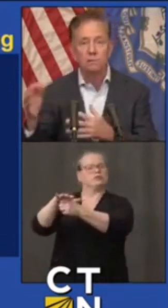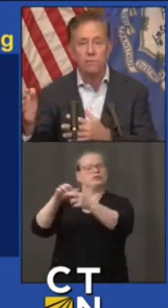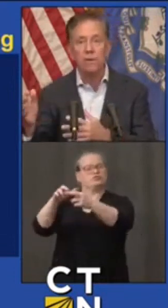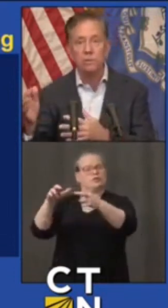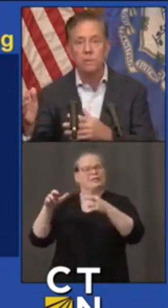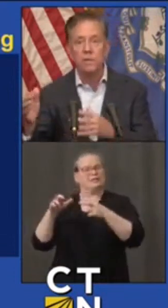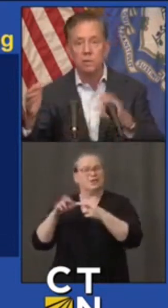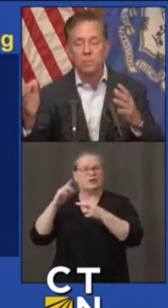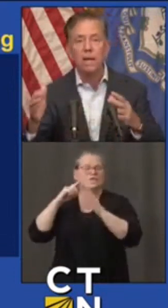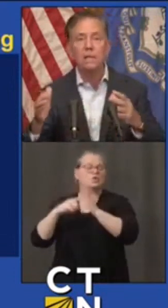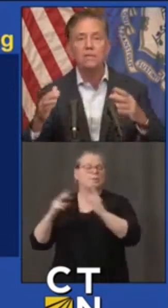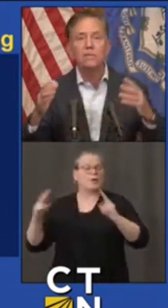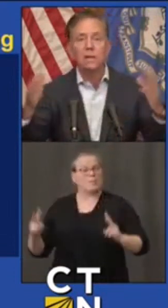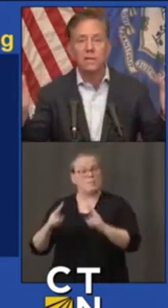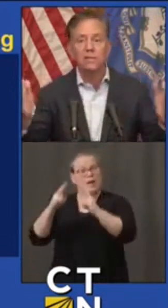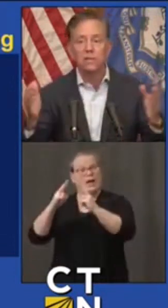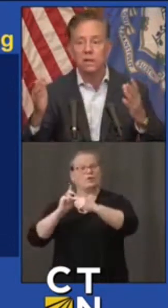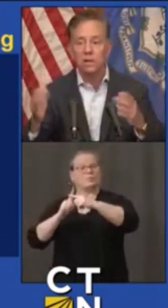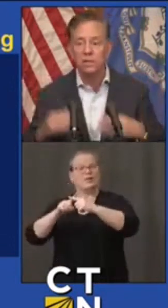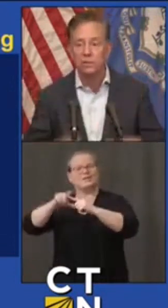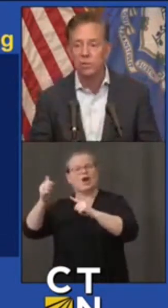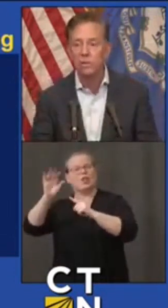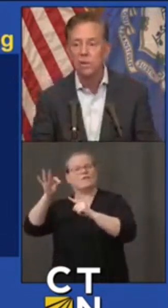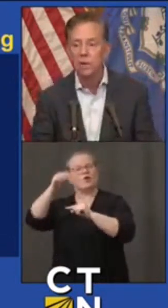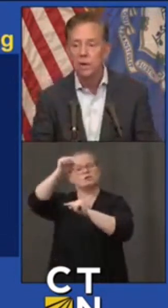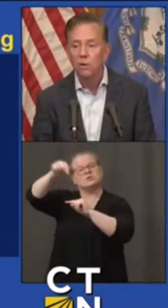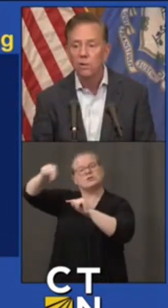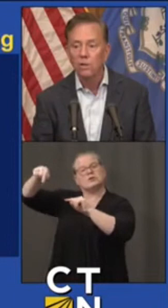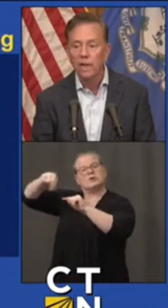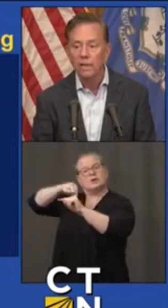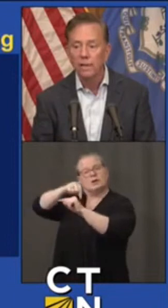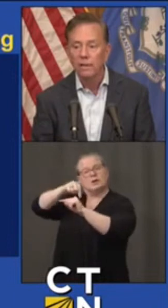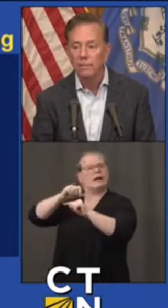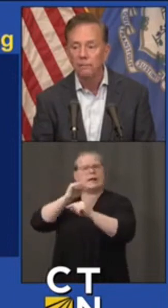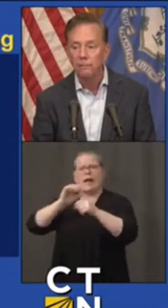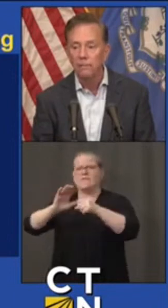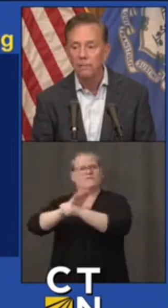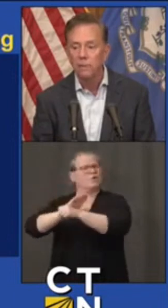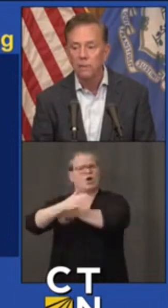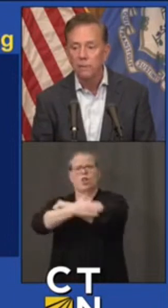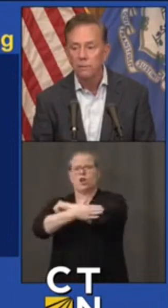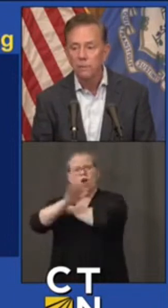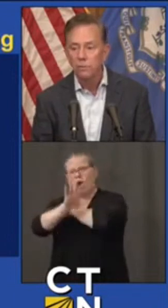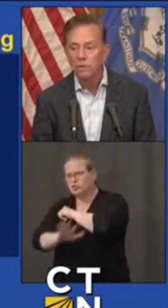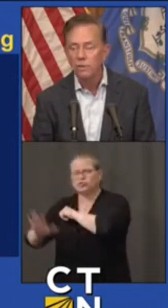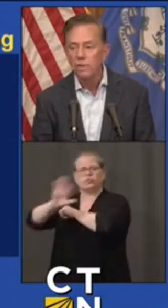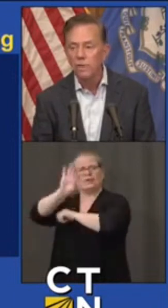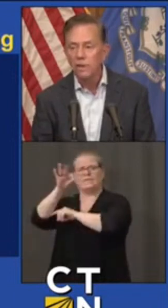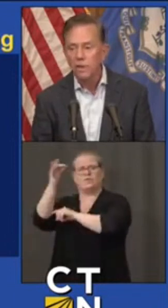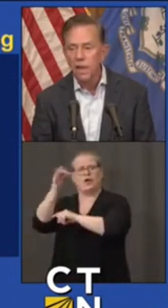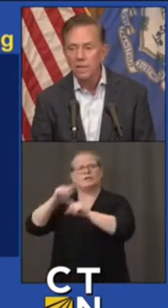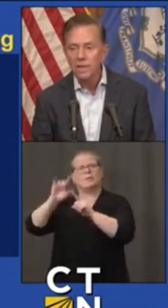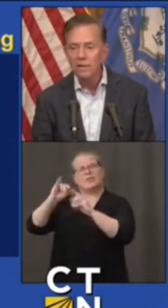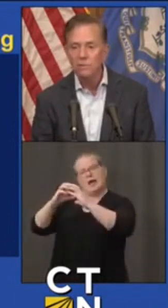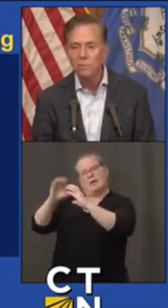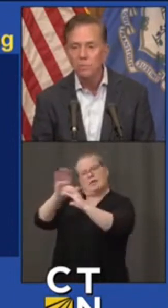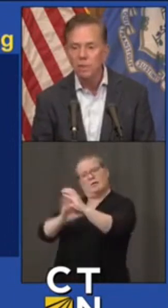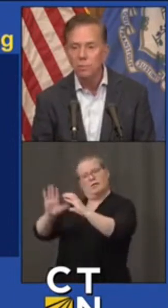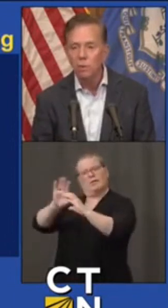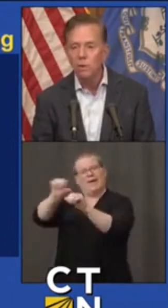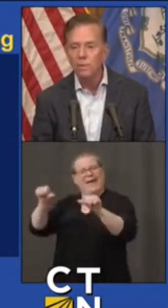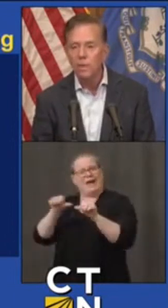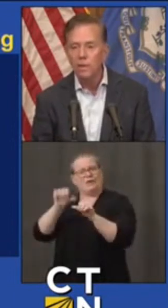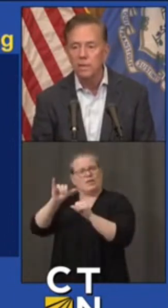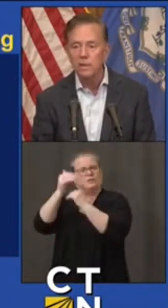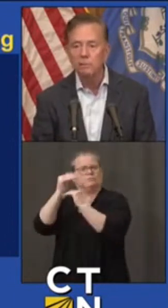other French municipalities, not the entire country, are under that restriction. The lockdowns are much